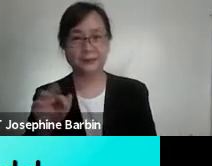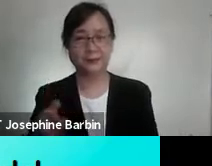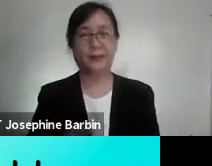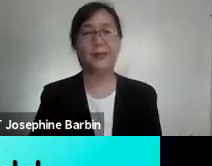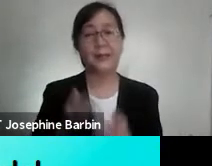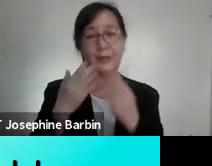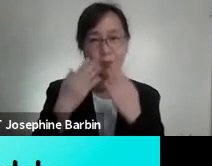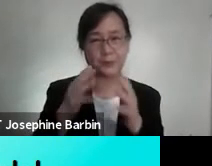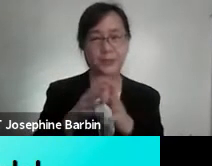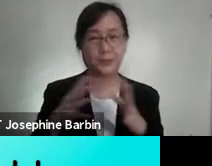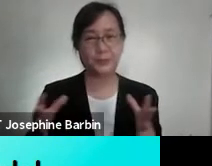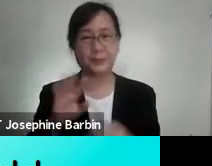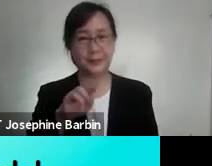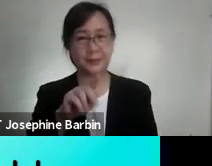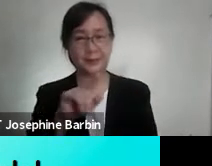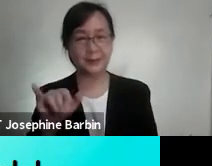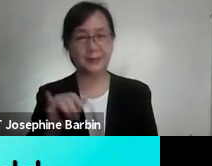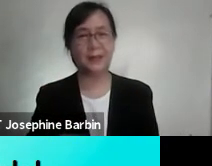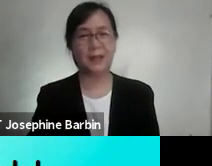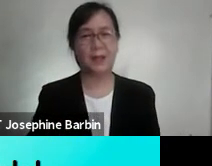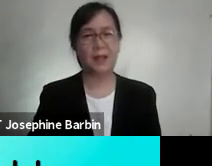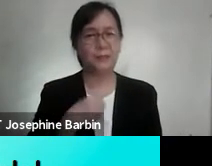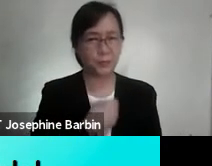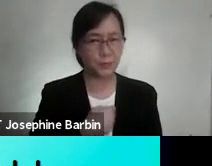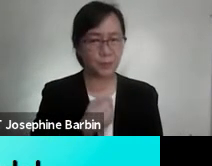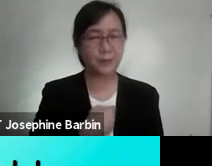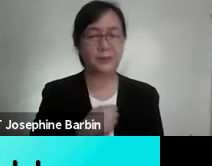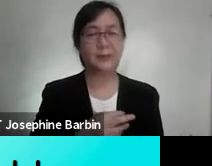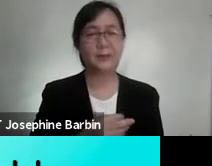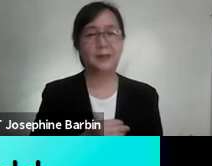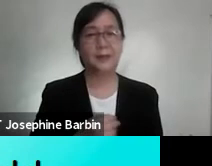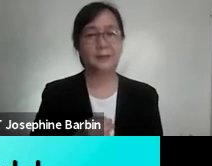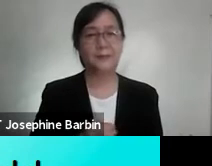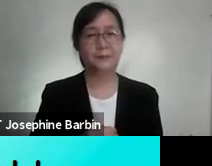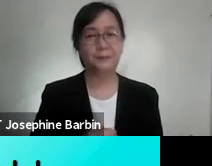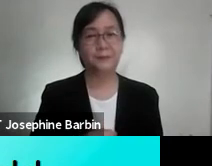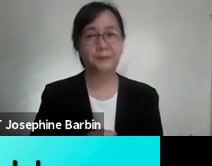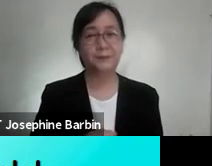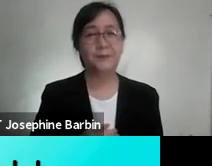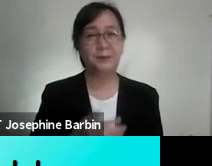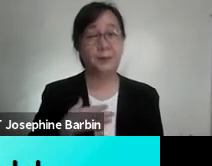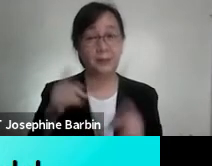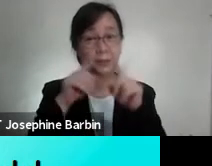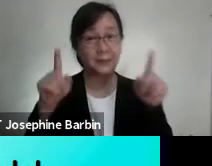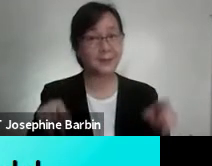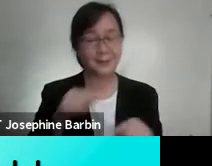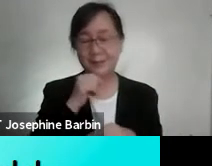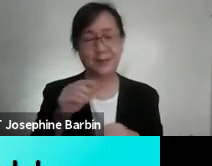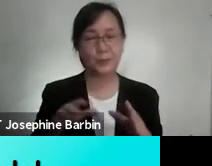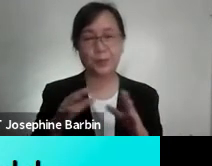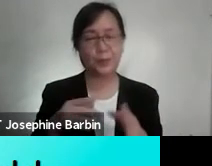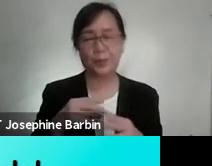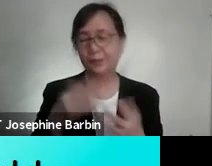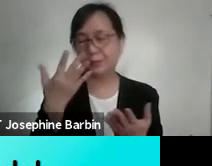Thank you so much, Billy. And apologies in advance, folks, that my my screen is not working for some